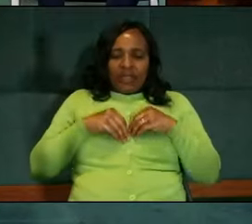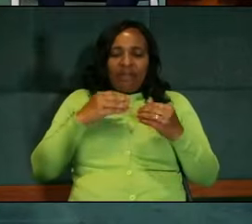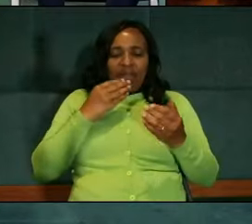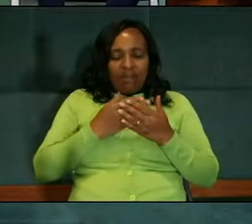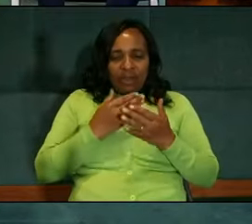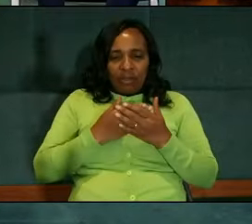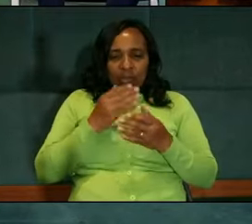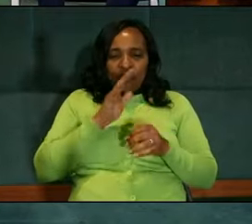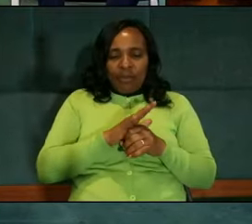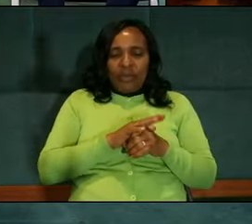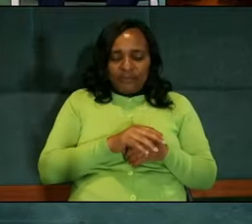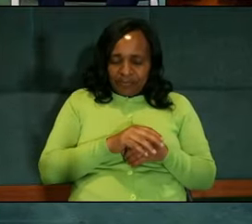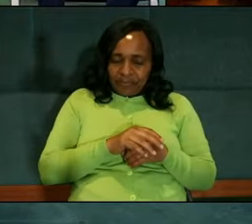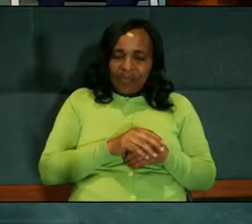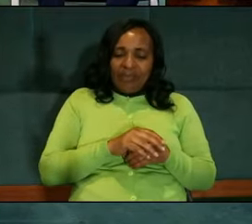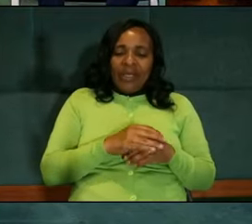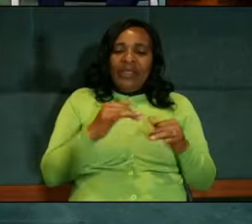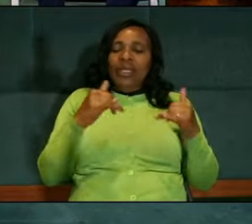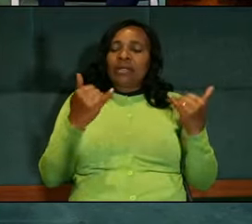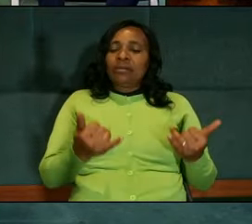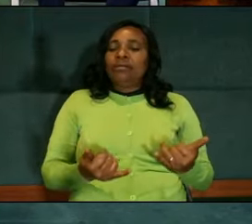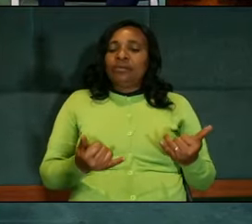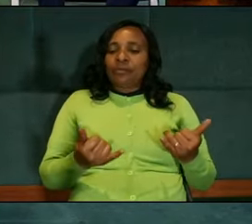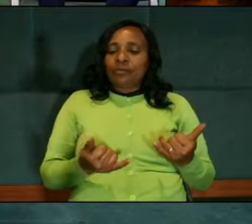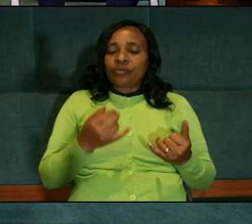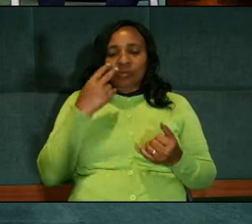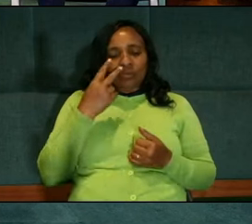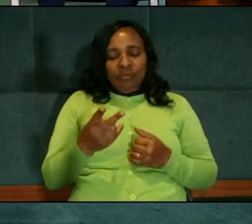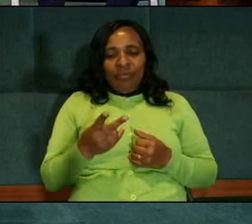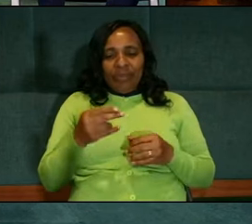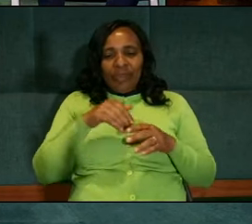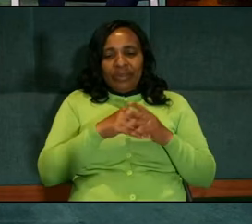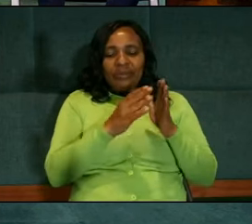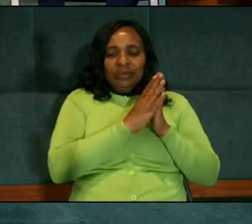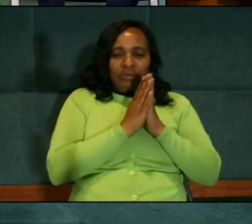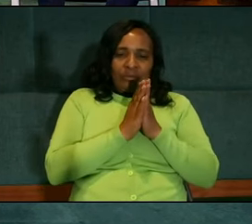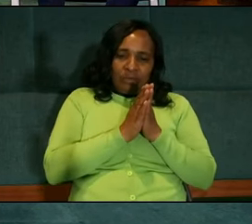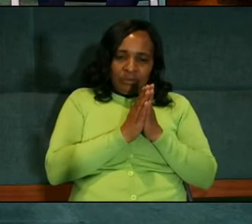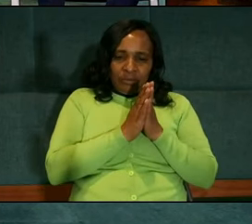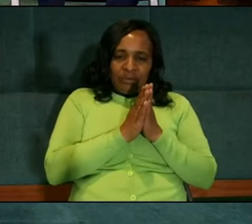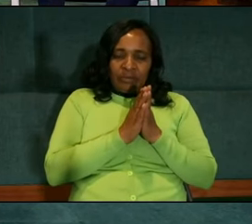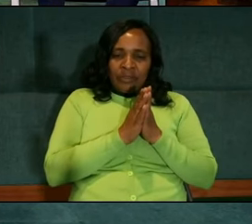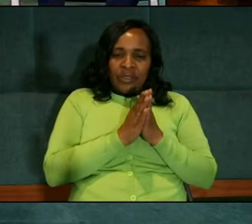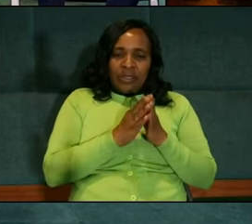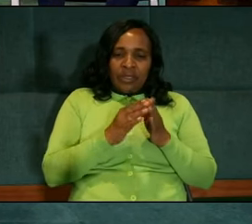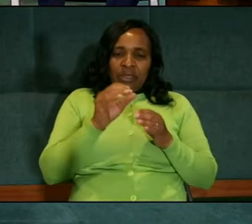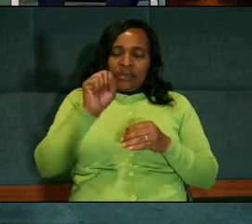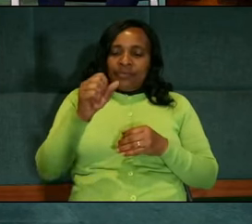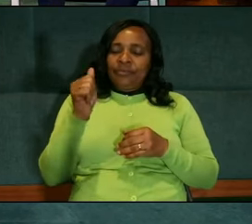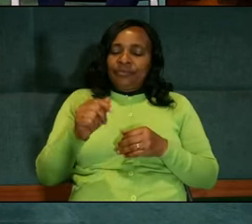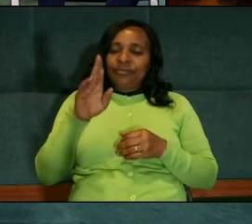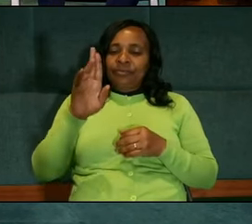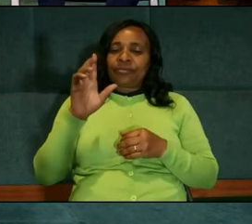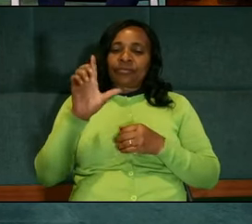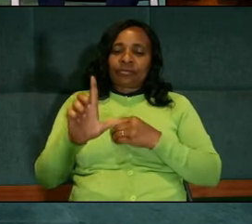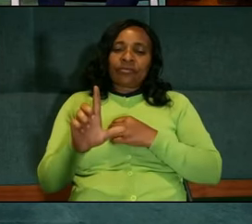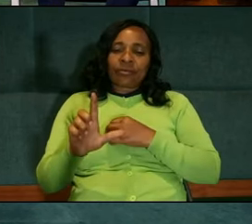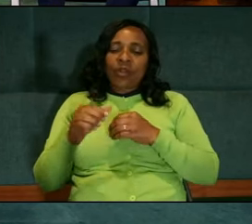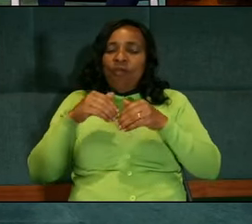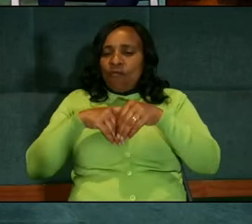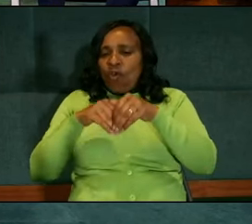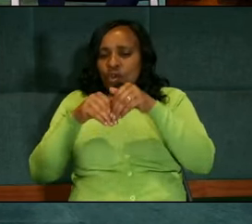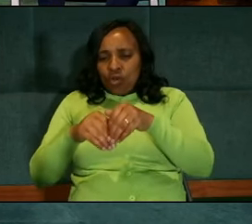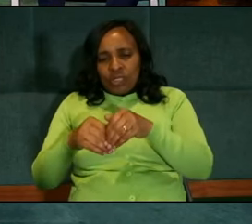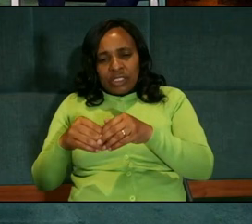that analysis. Now, we see that into the story that Saul was now in pursuit